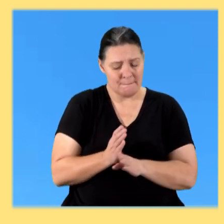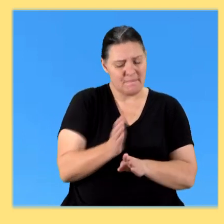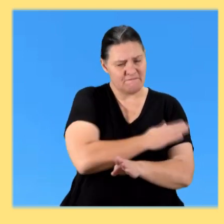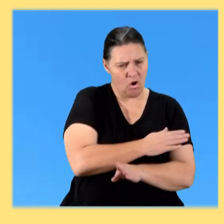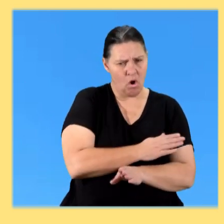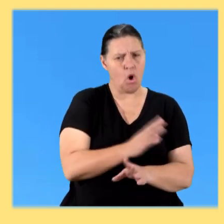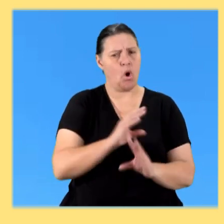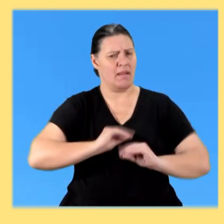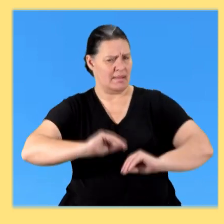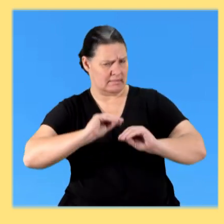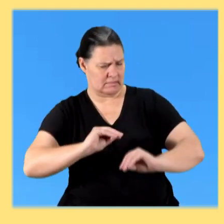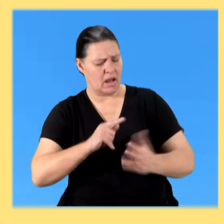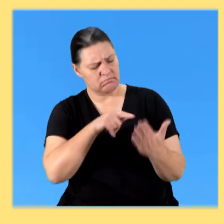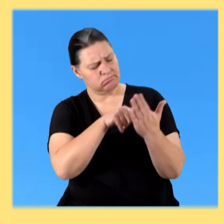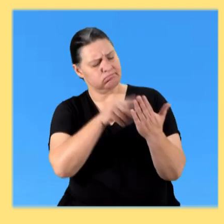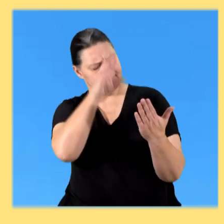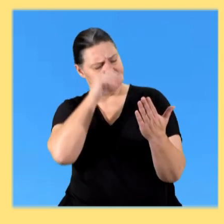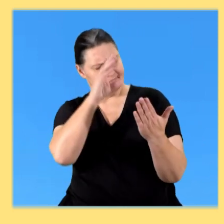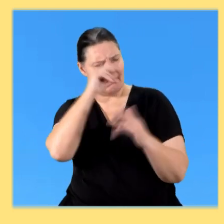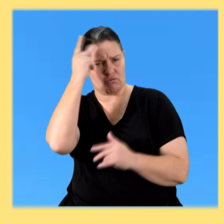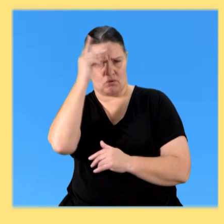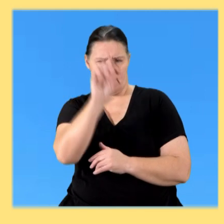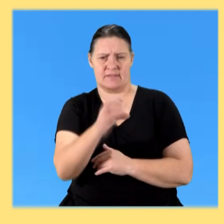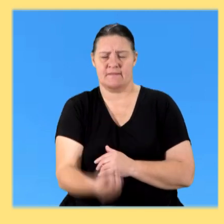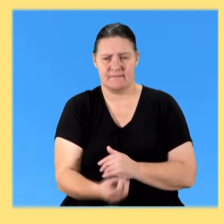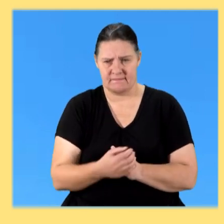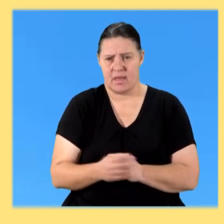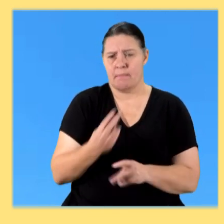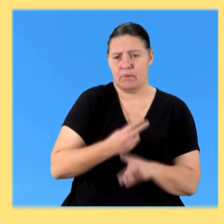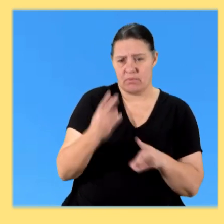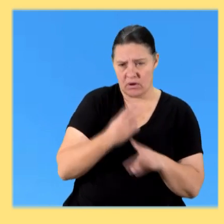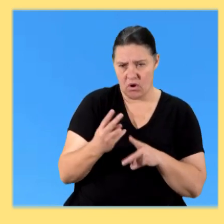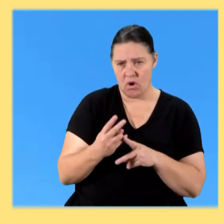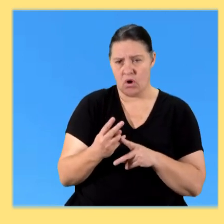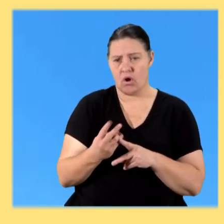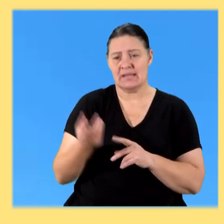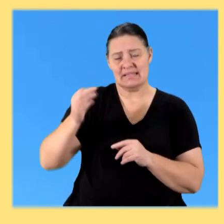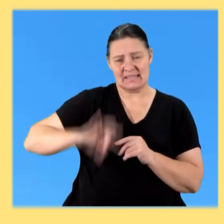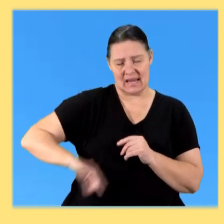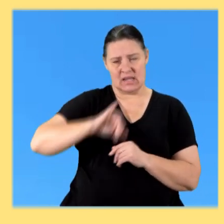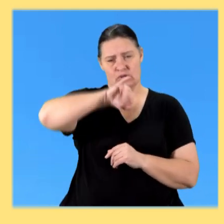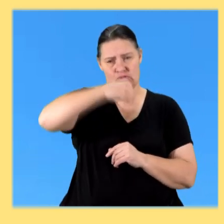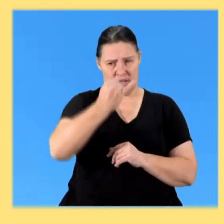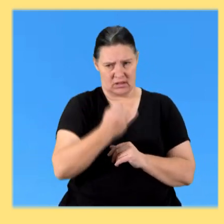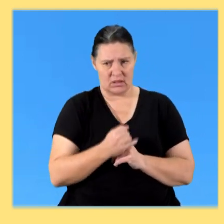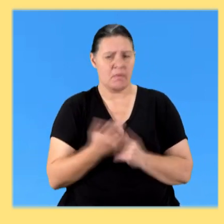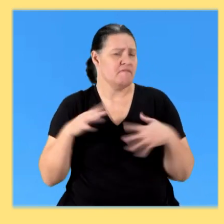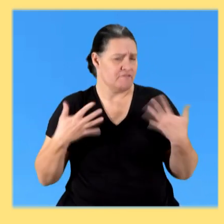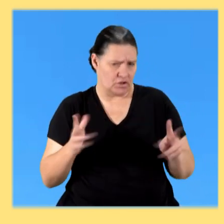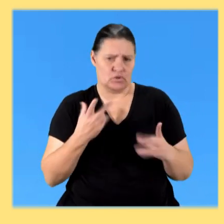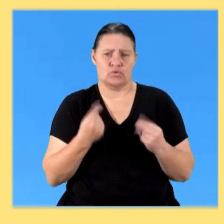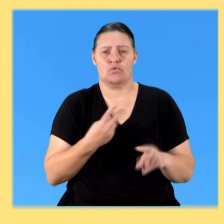From the previous lessons, you should have this knowledge, the preparation of the salaries journal. We have already done